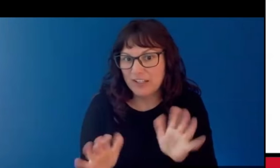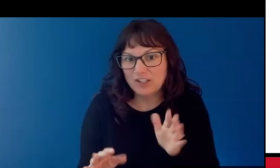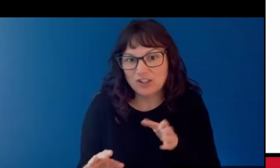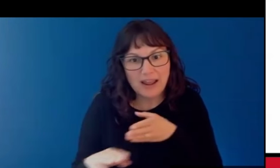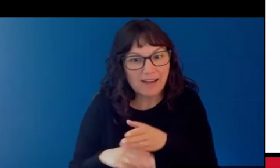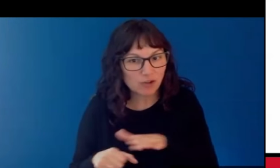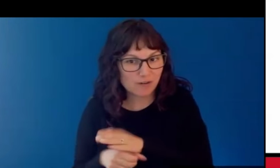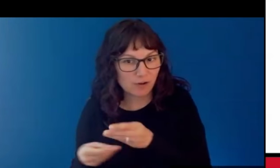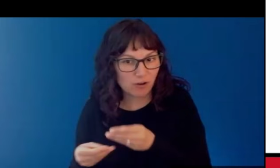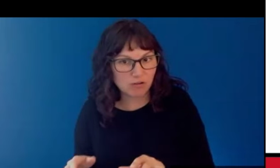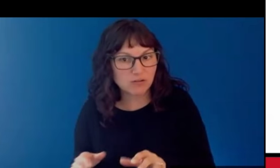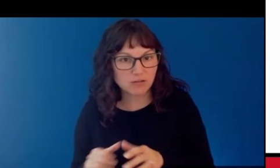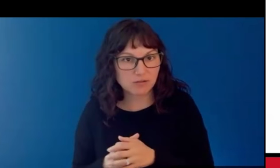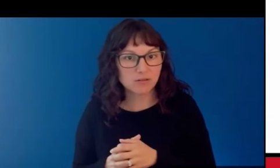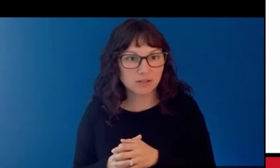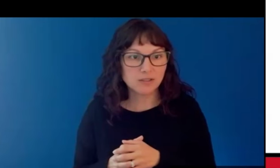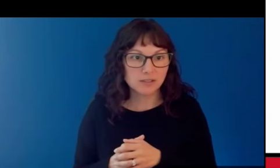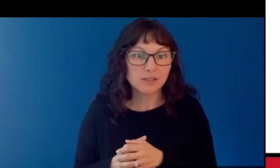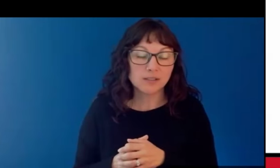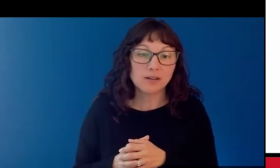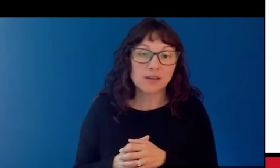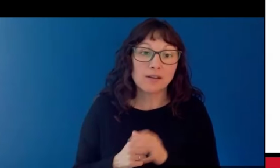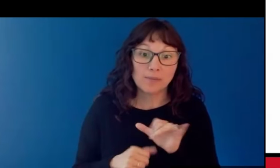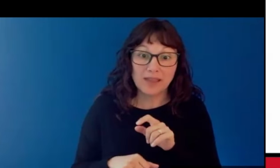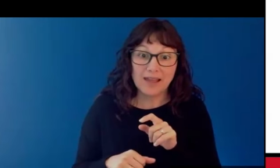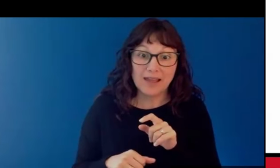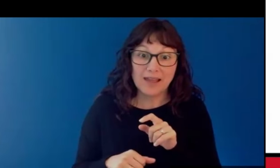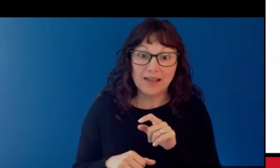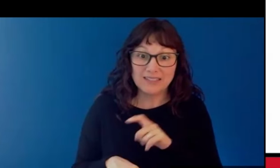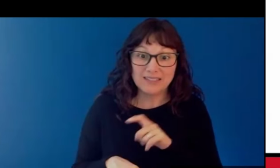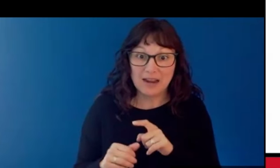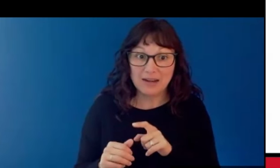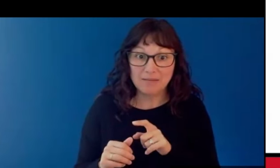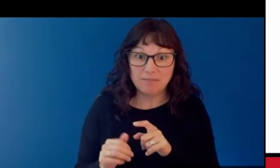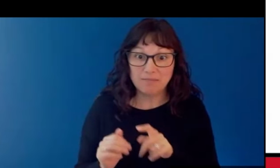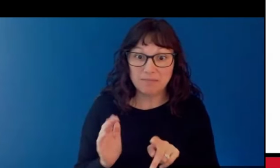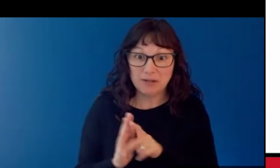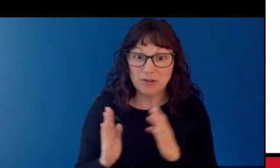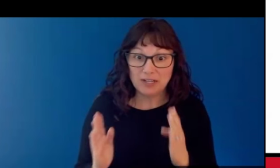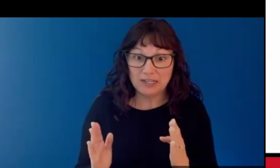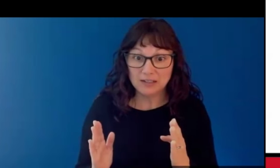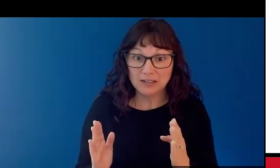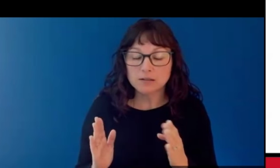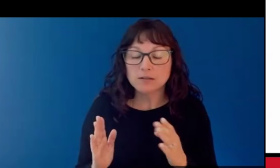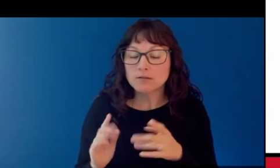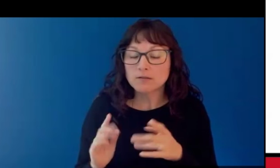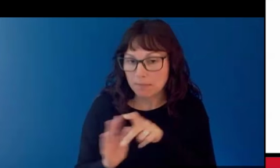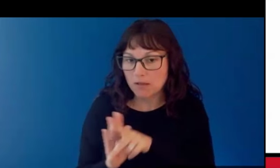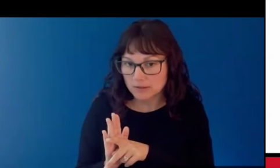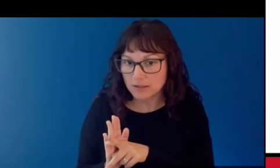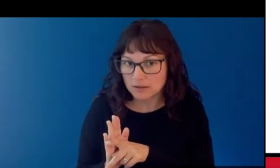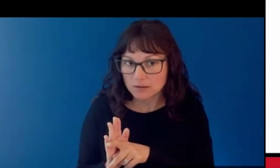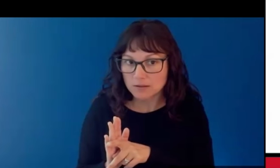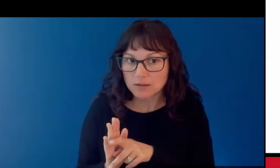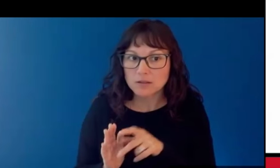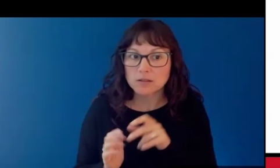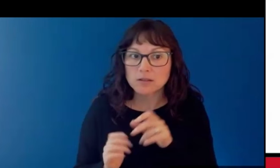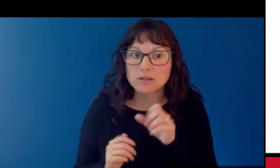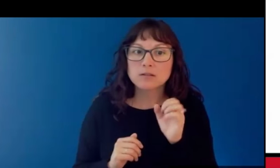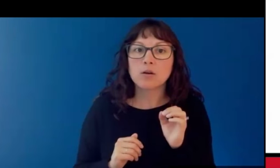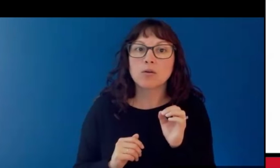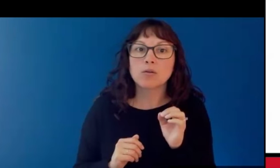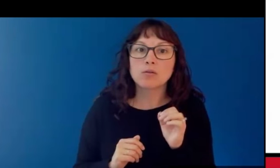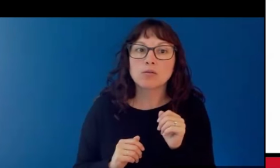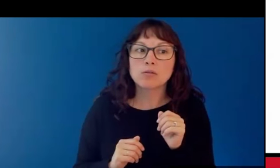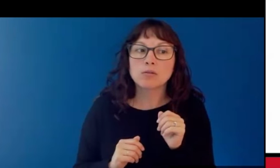loss. The time period will be set forth in your policy. So to put that, I think